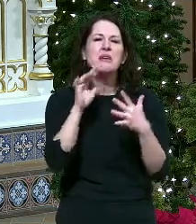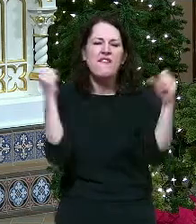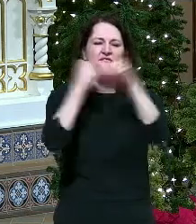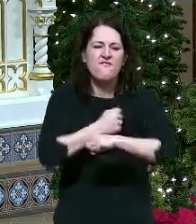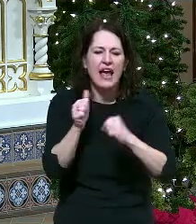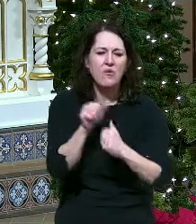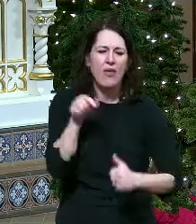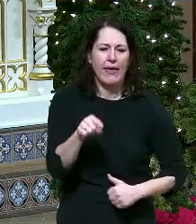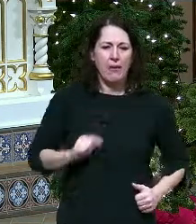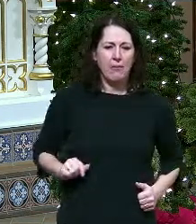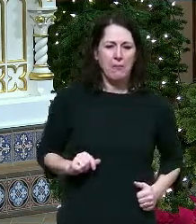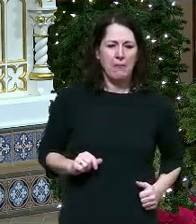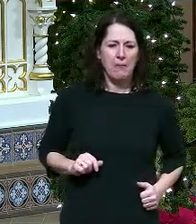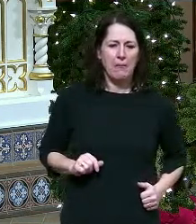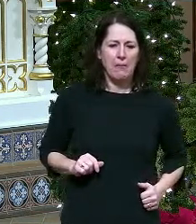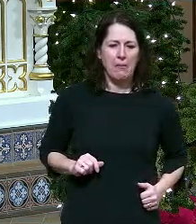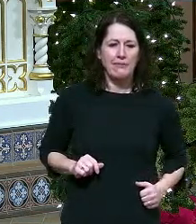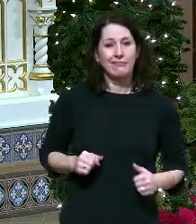fight?